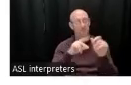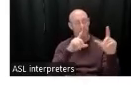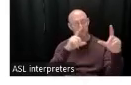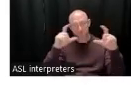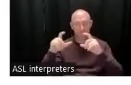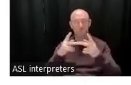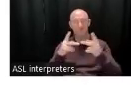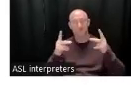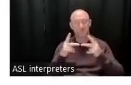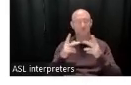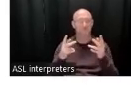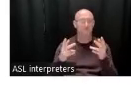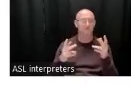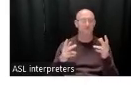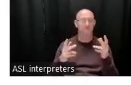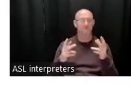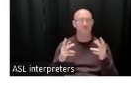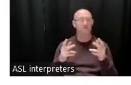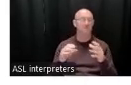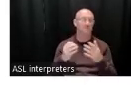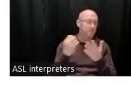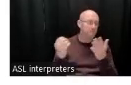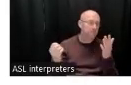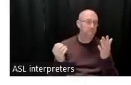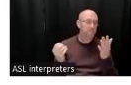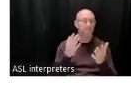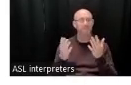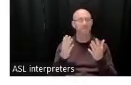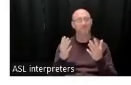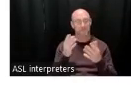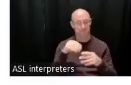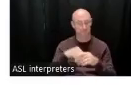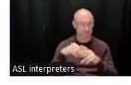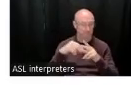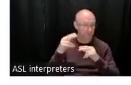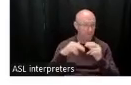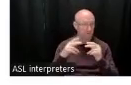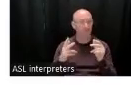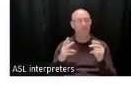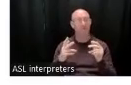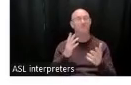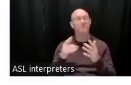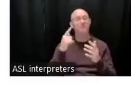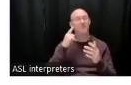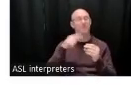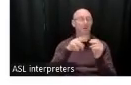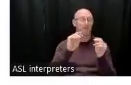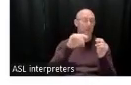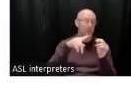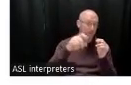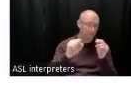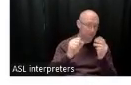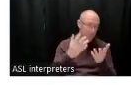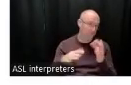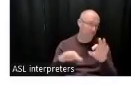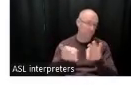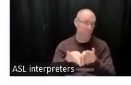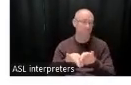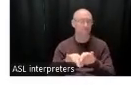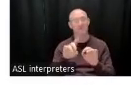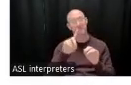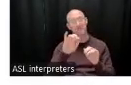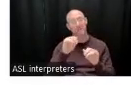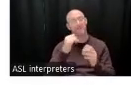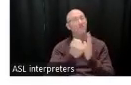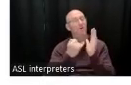places, of equipment that may be located in these places. You might consider maps as relevant,